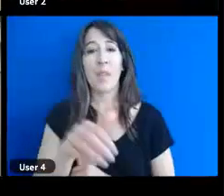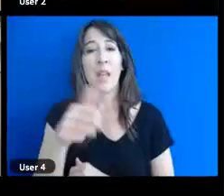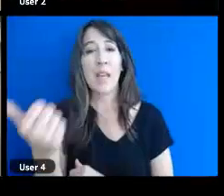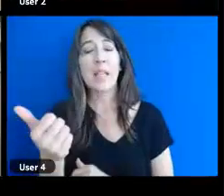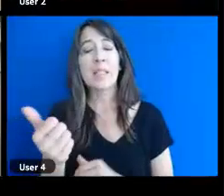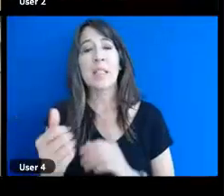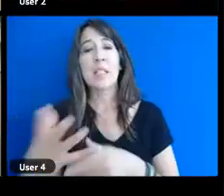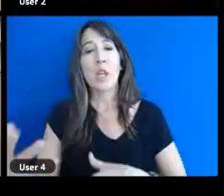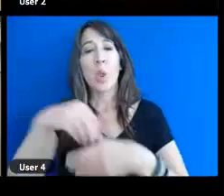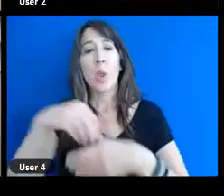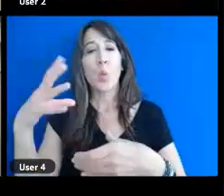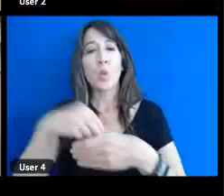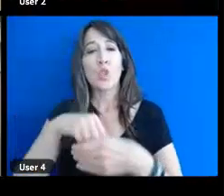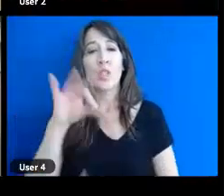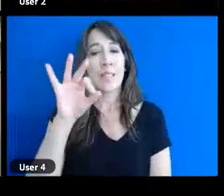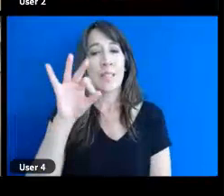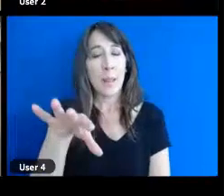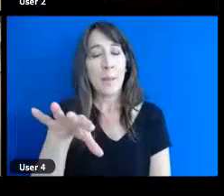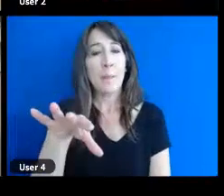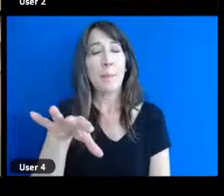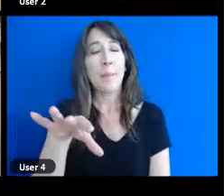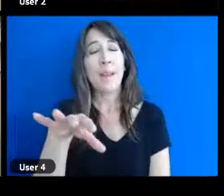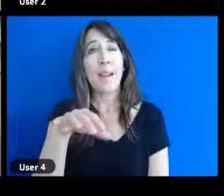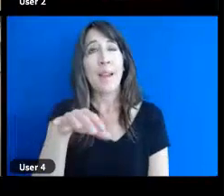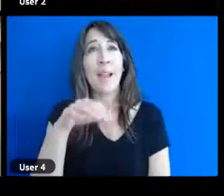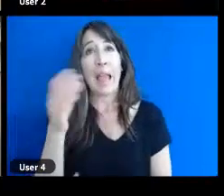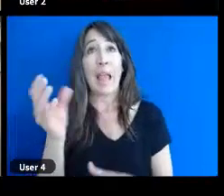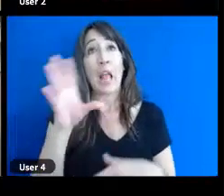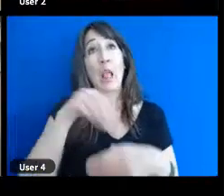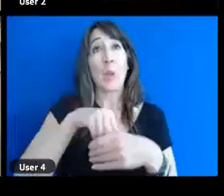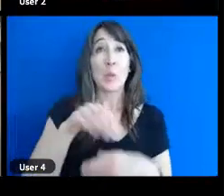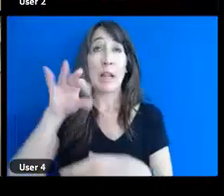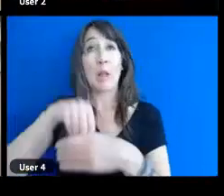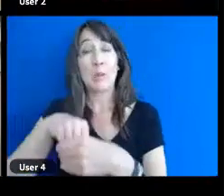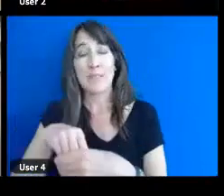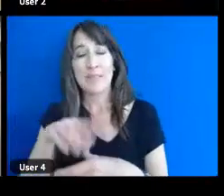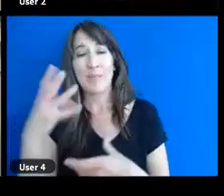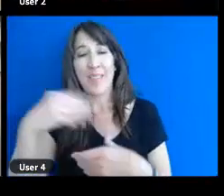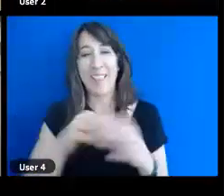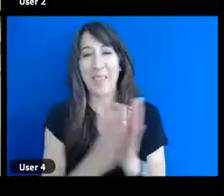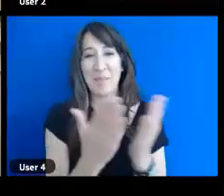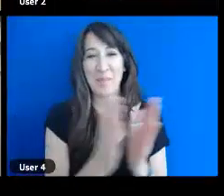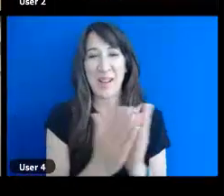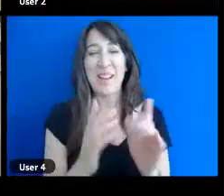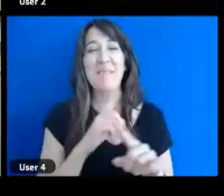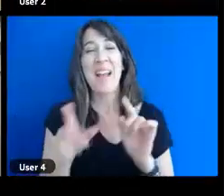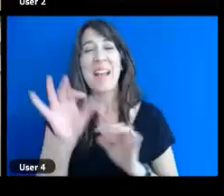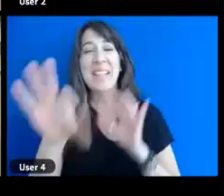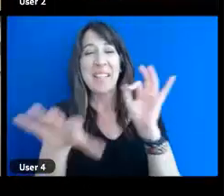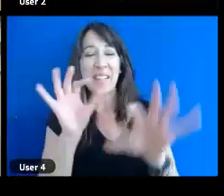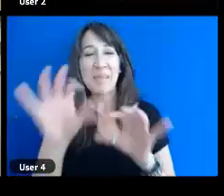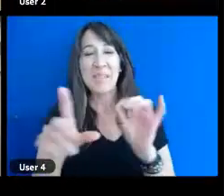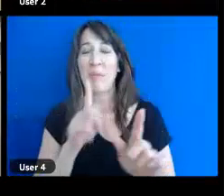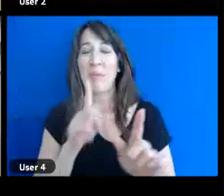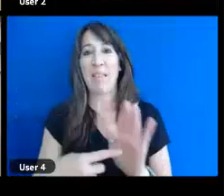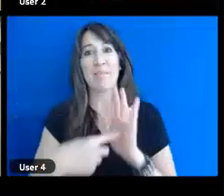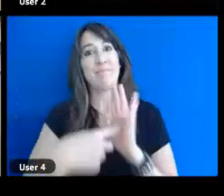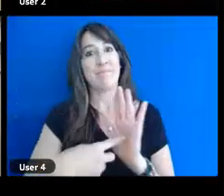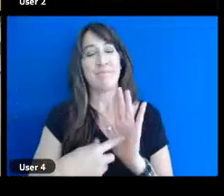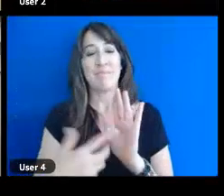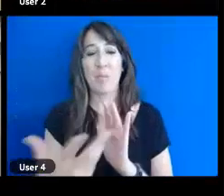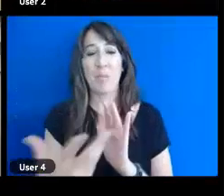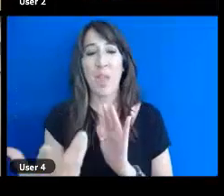The next slide is an example of an inclusion tip that we've included, no pun intended, within the guidebook. There